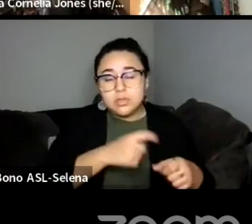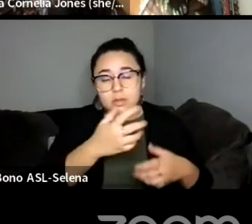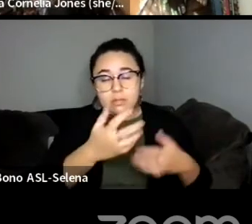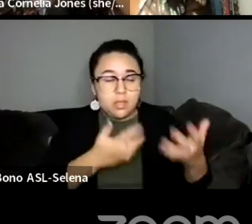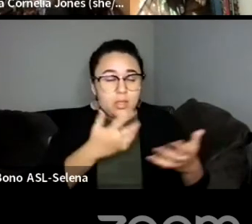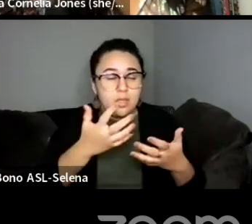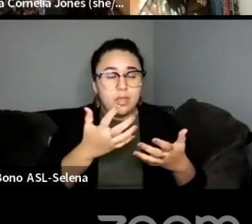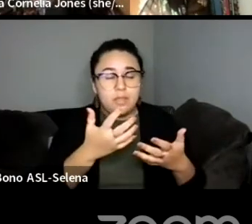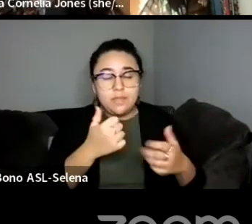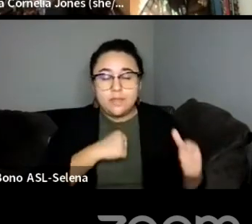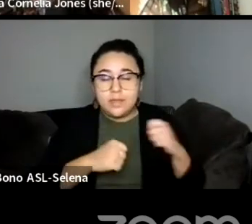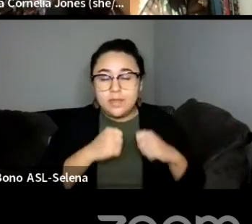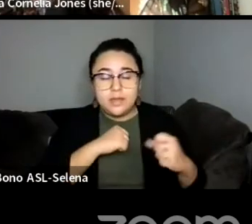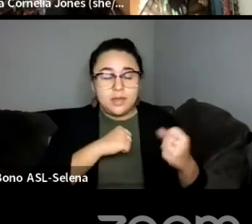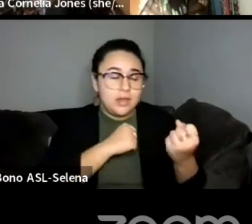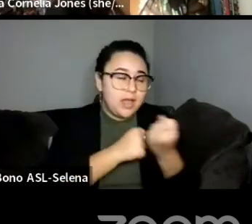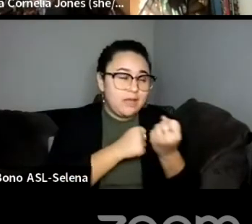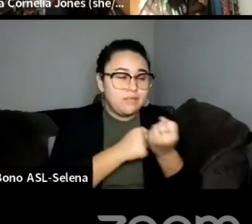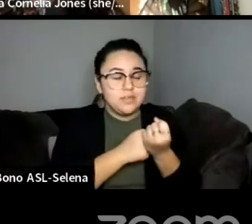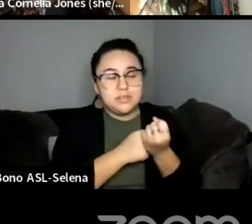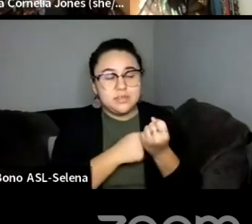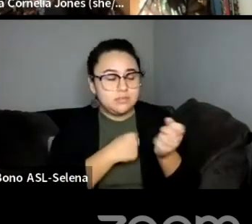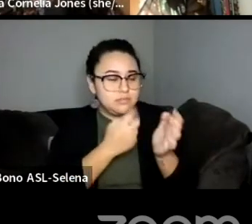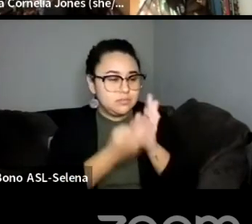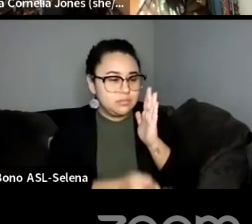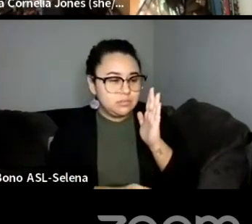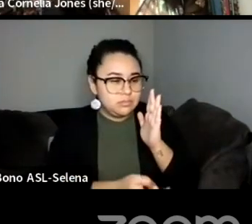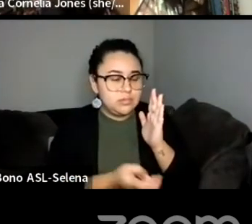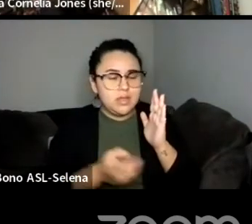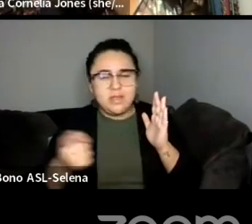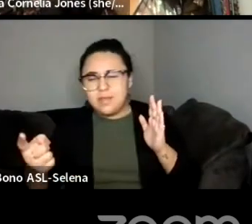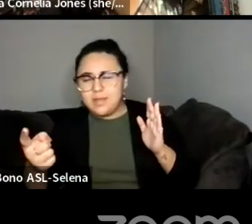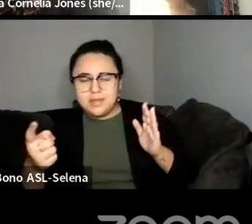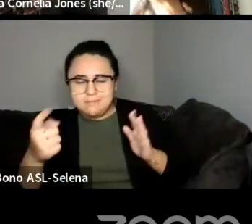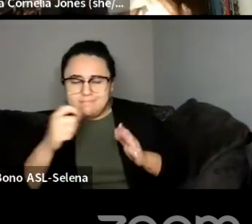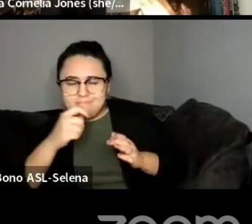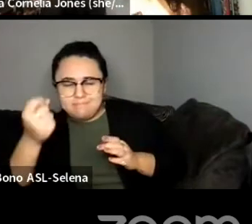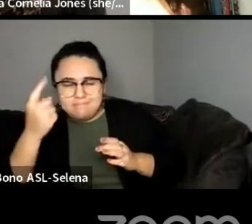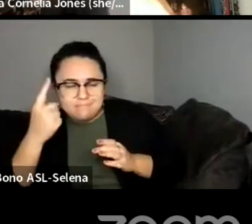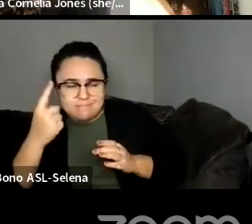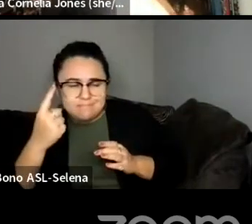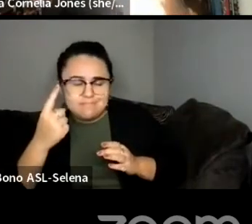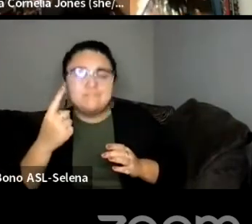also theater and advocacy is just a little foreign to them. So it was